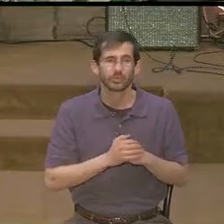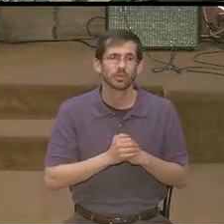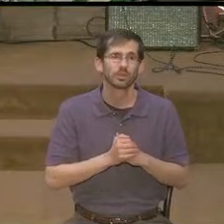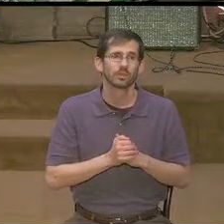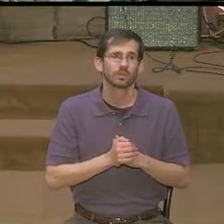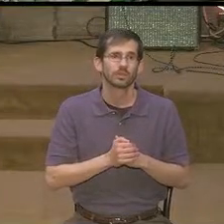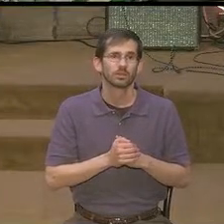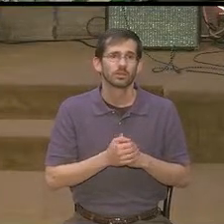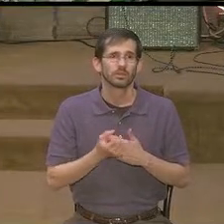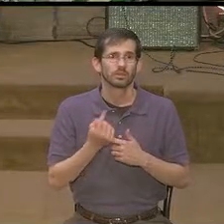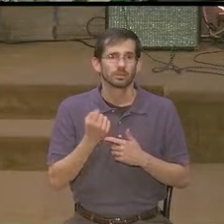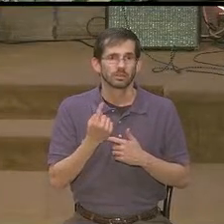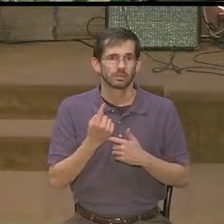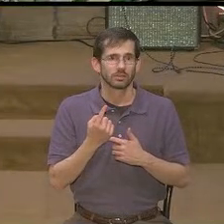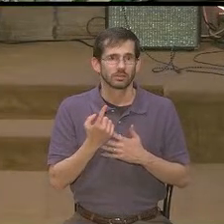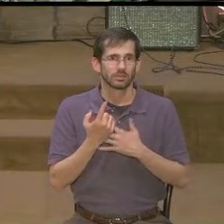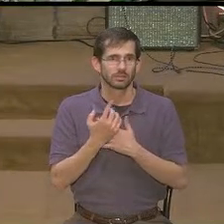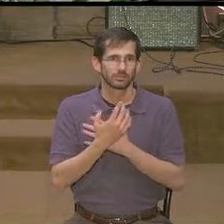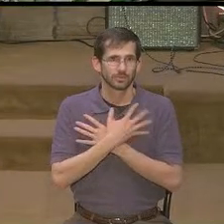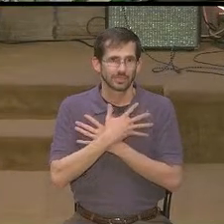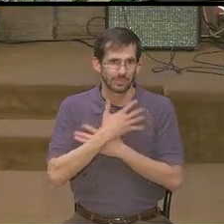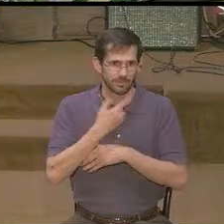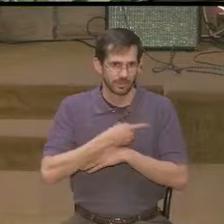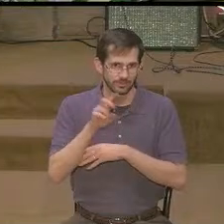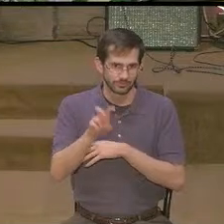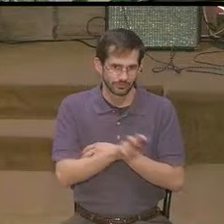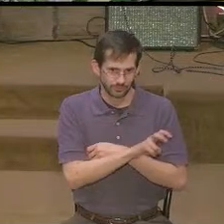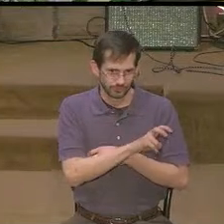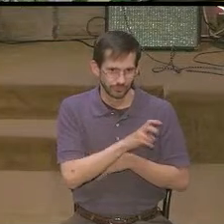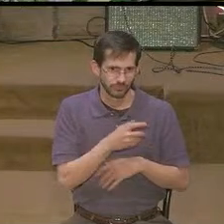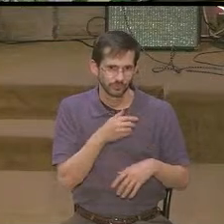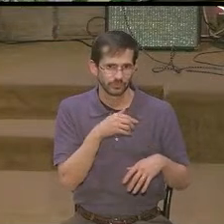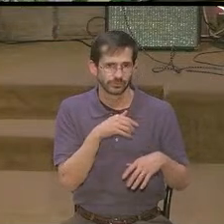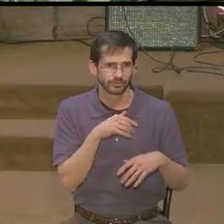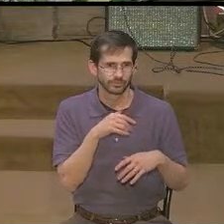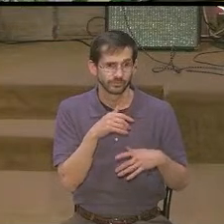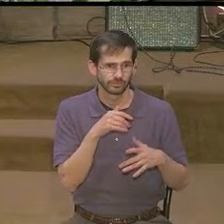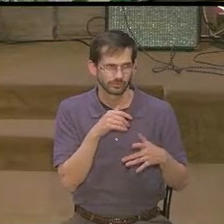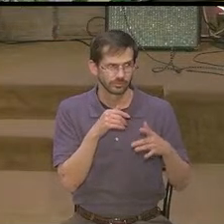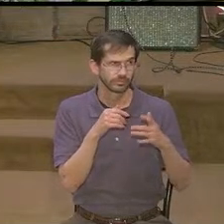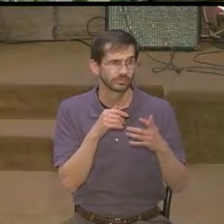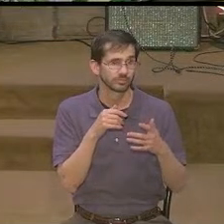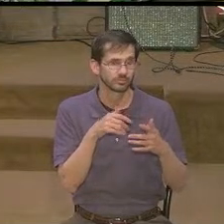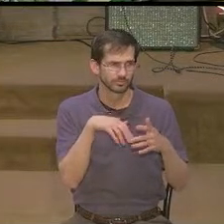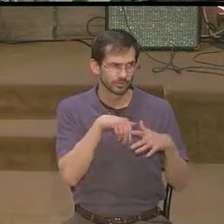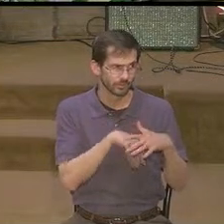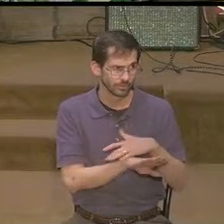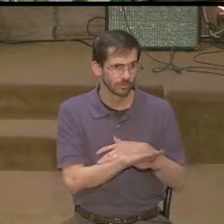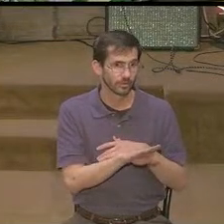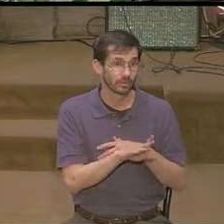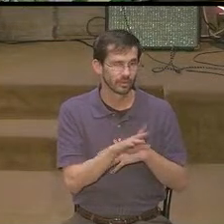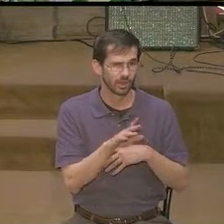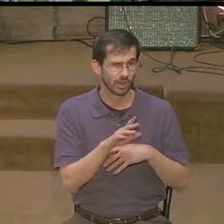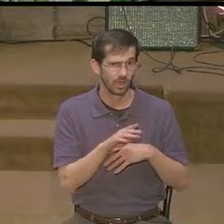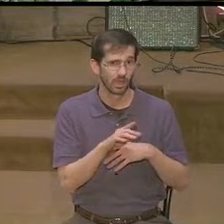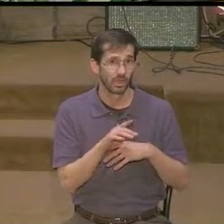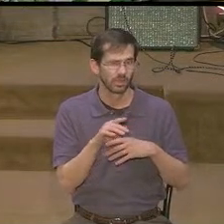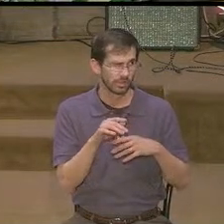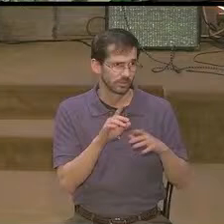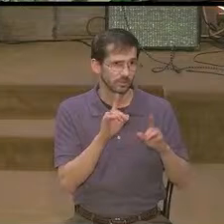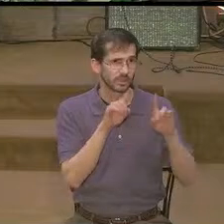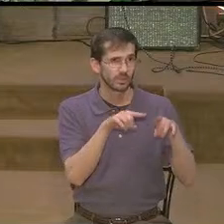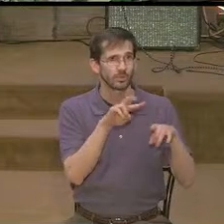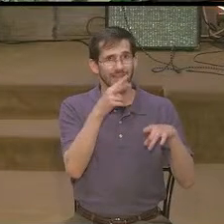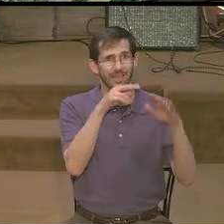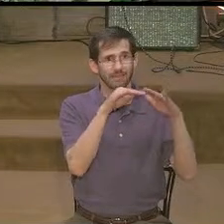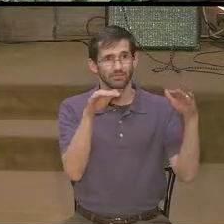It's a Sabbath day journey. And when they had entered, they went up into the upper room where they were staying.